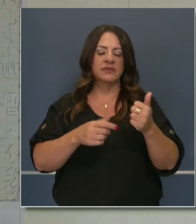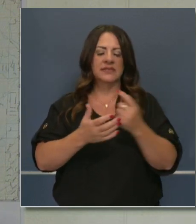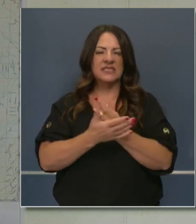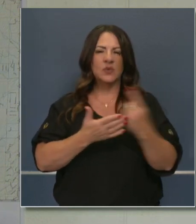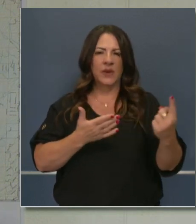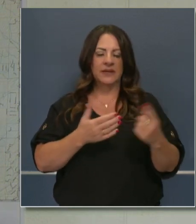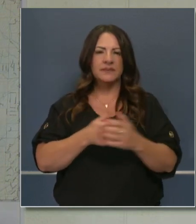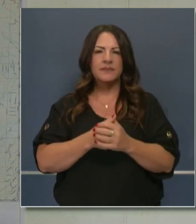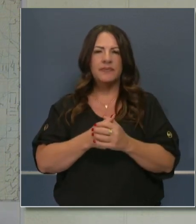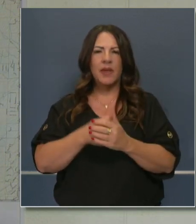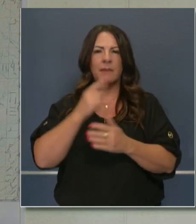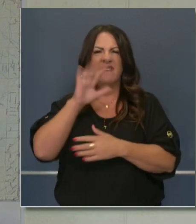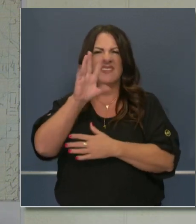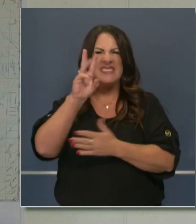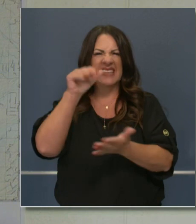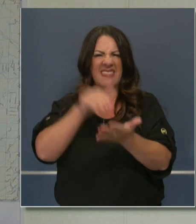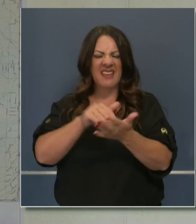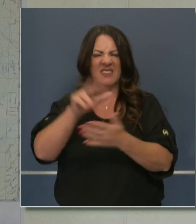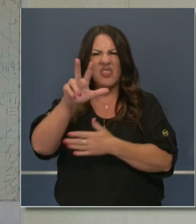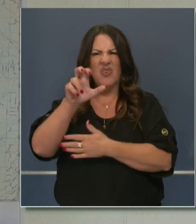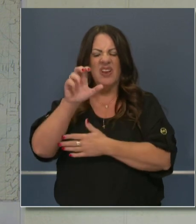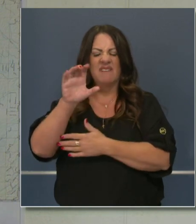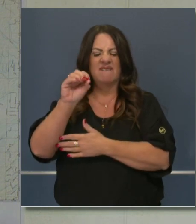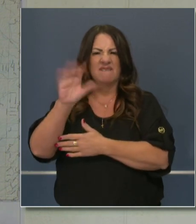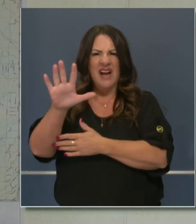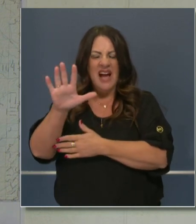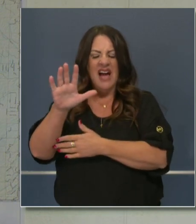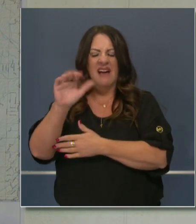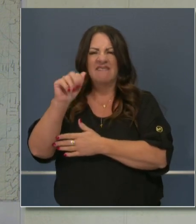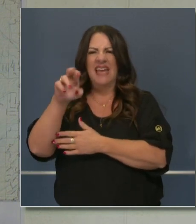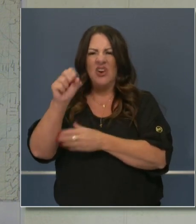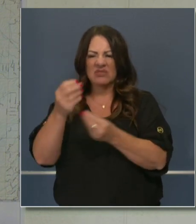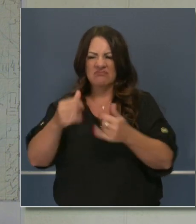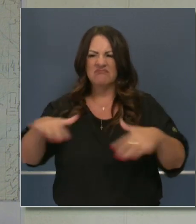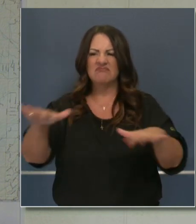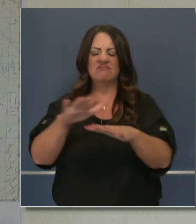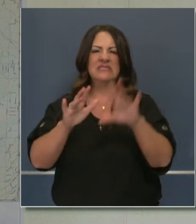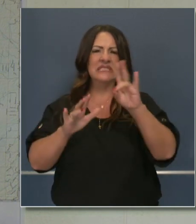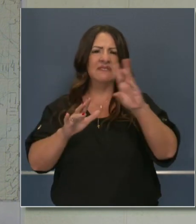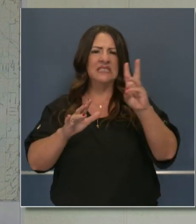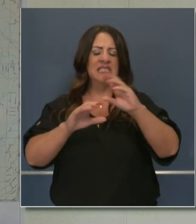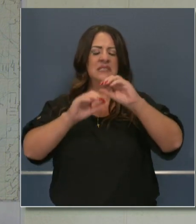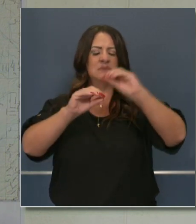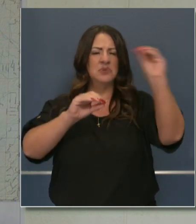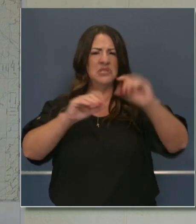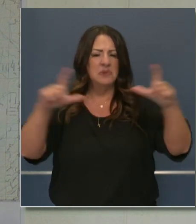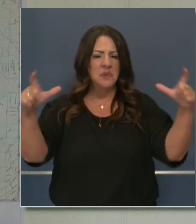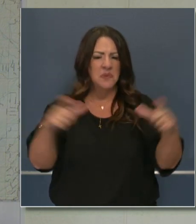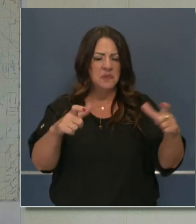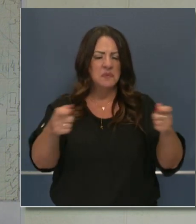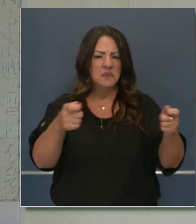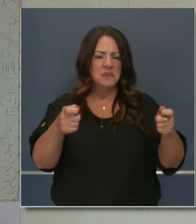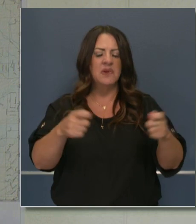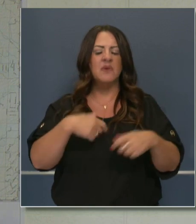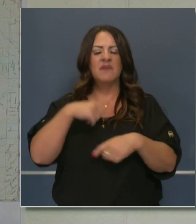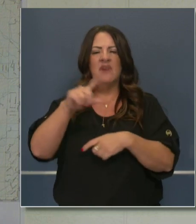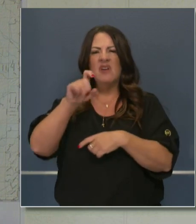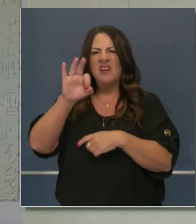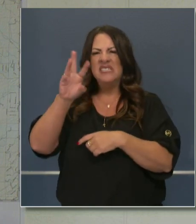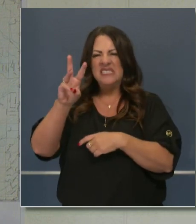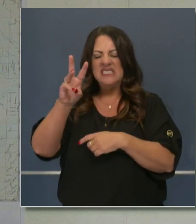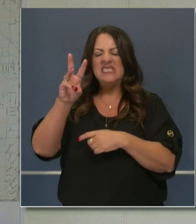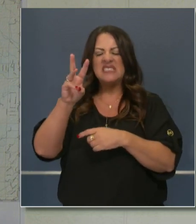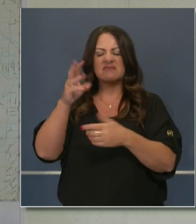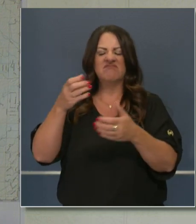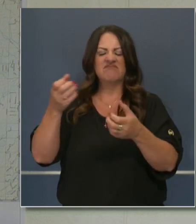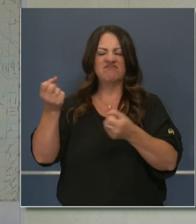incident is 56,305 acres, 76% containment. We still have 196 engines, 55 water